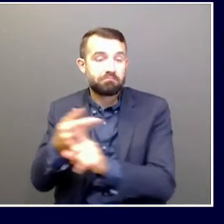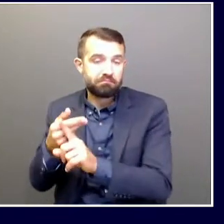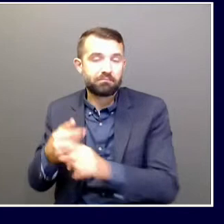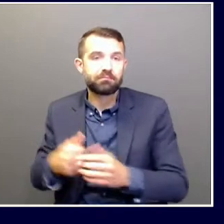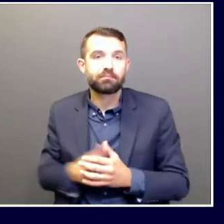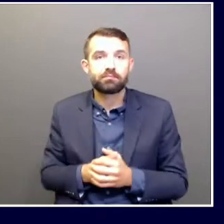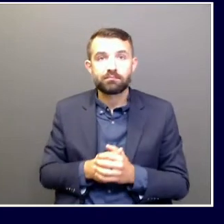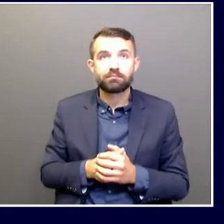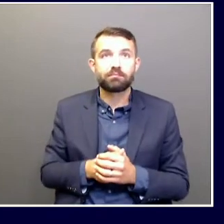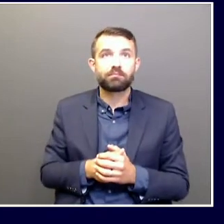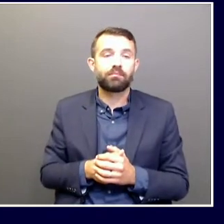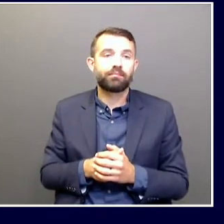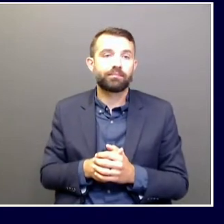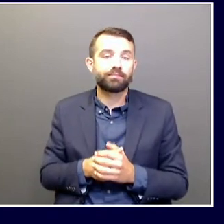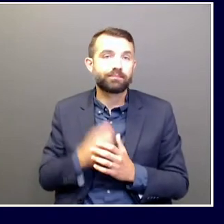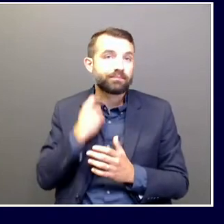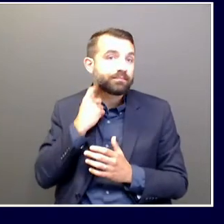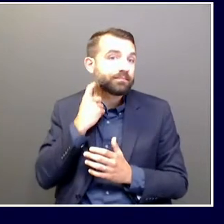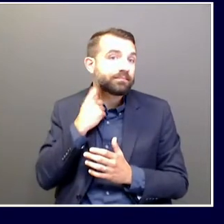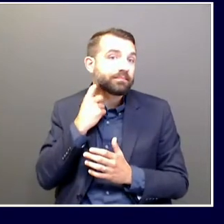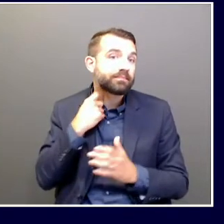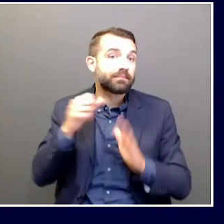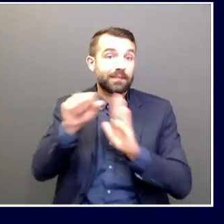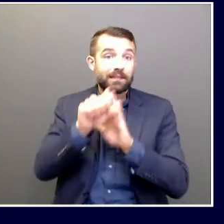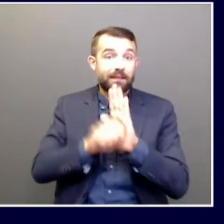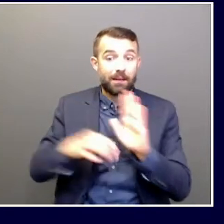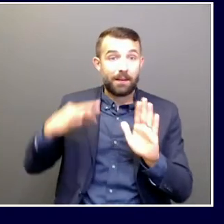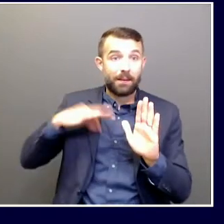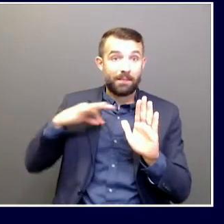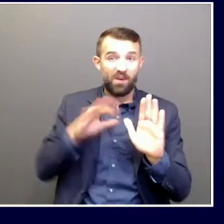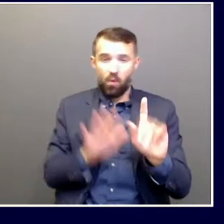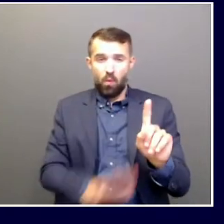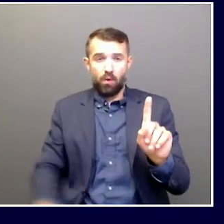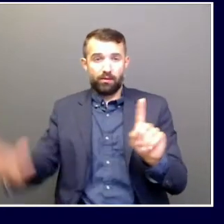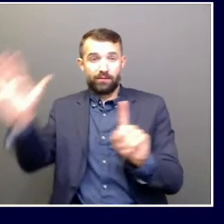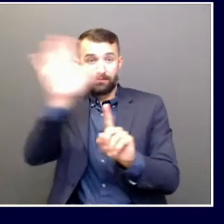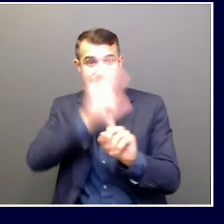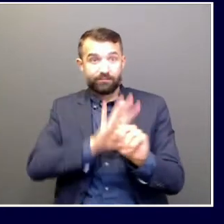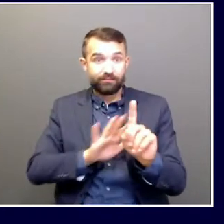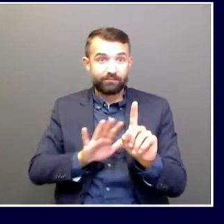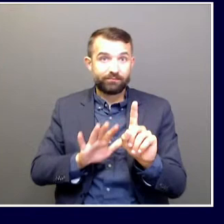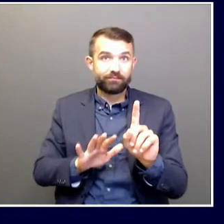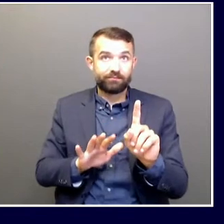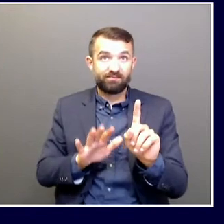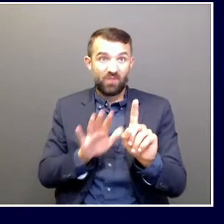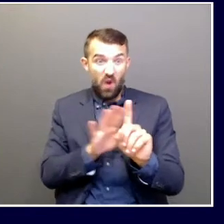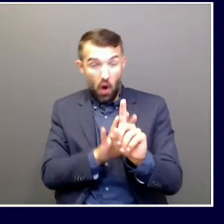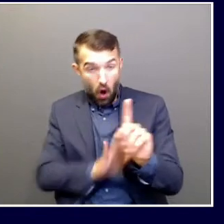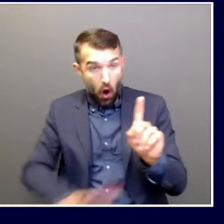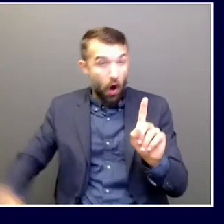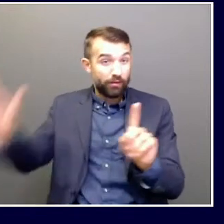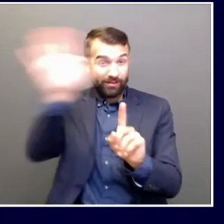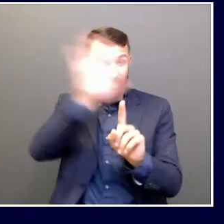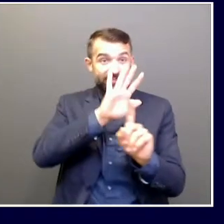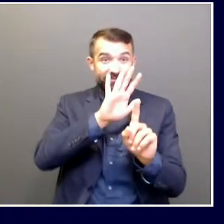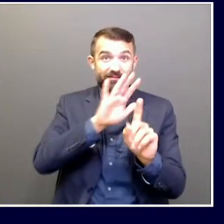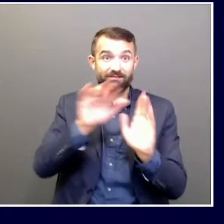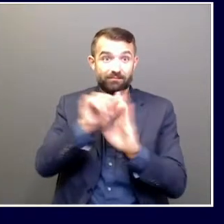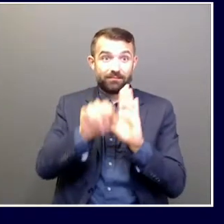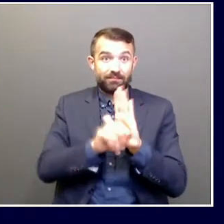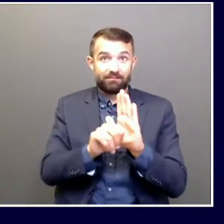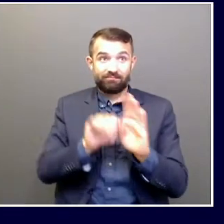level is that 73% of the entire state, of every single person in the